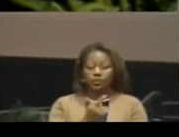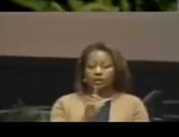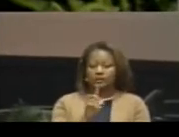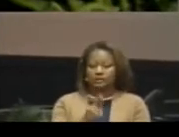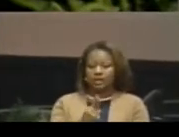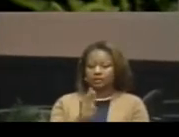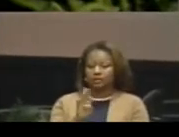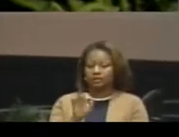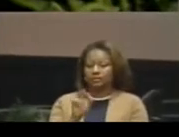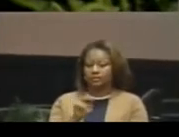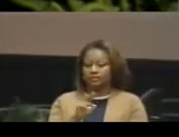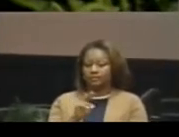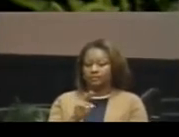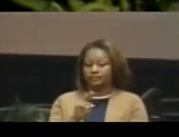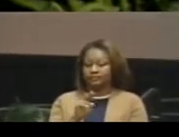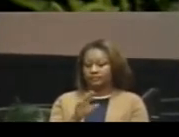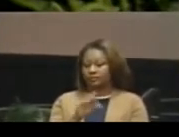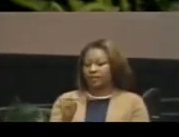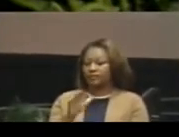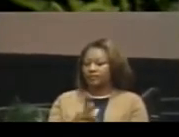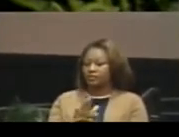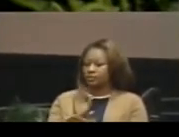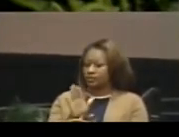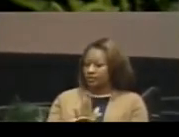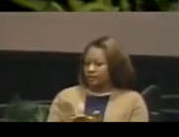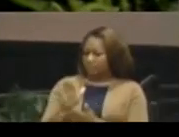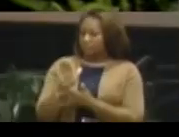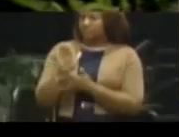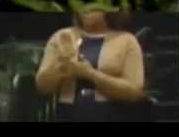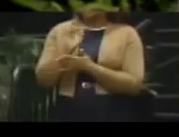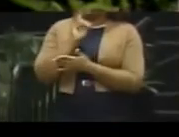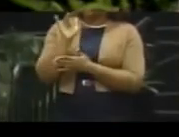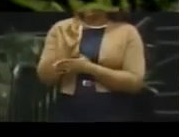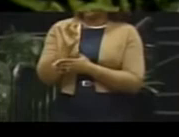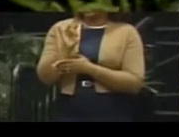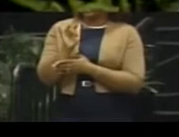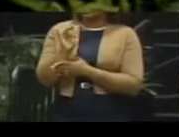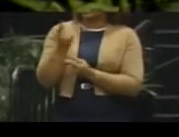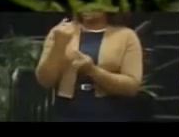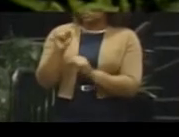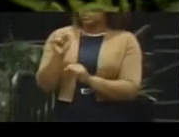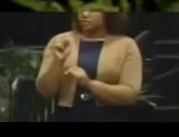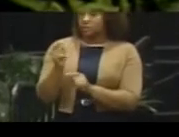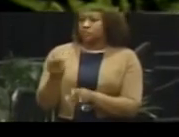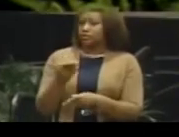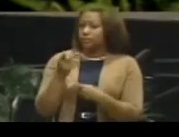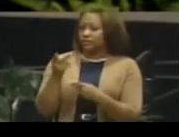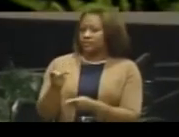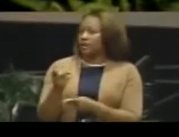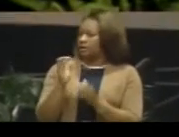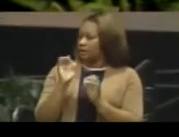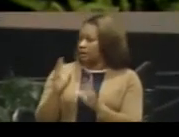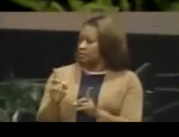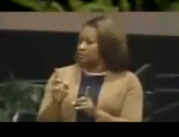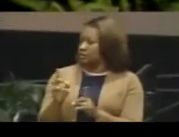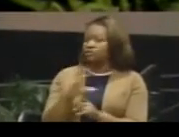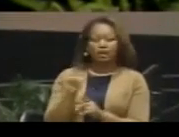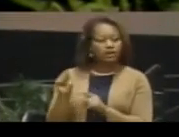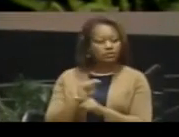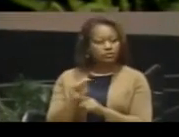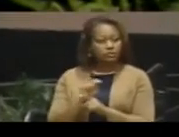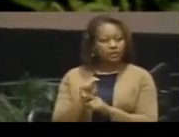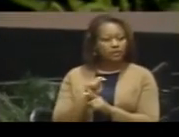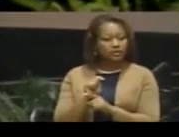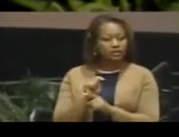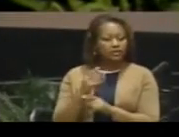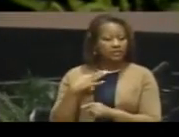the schools and colleges, there's really an attempt to provide education and training to faculty